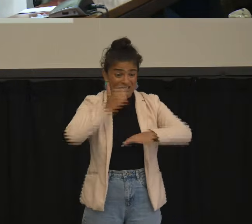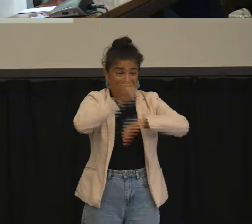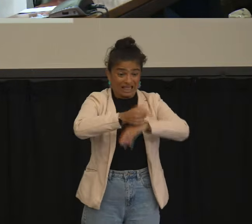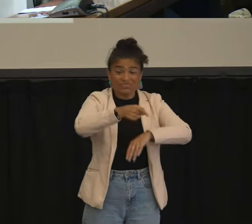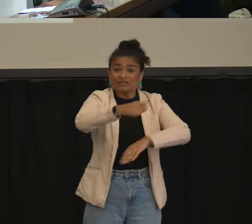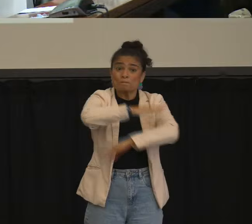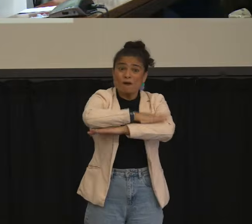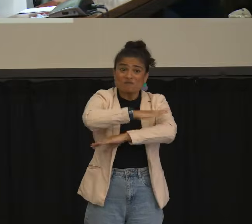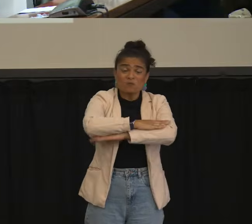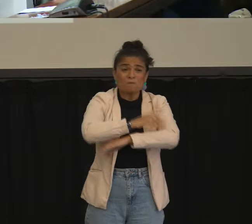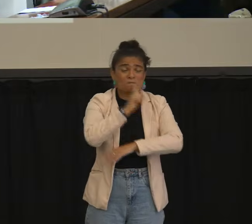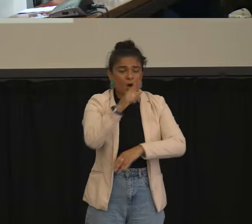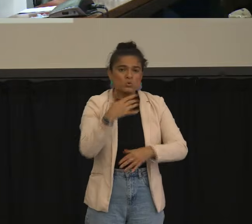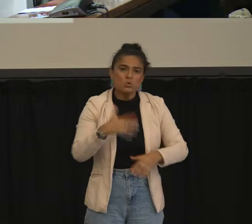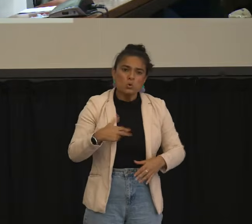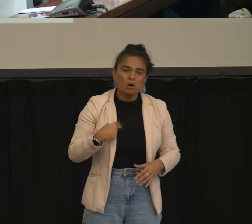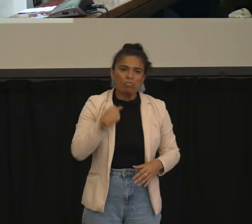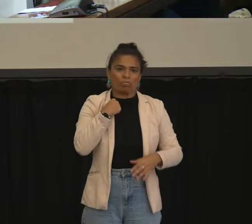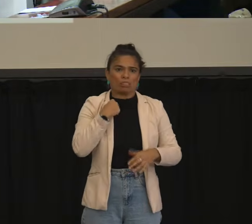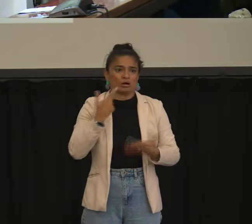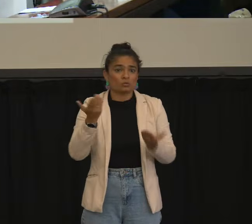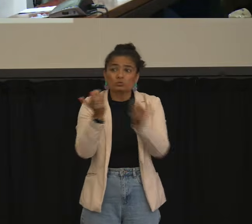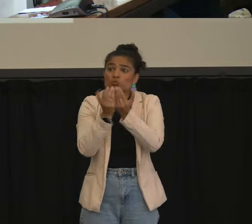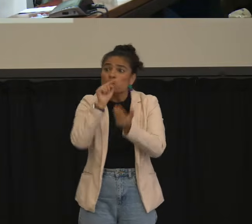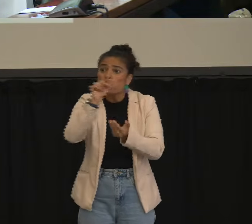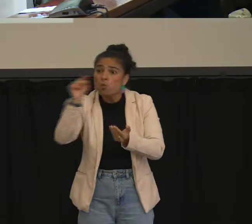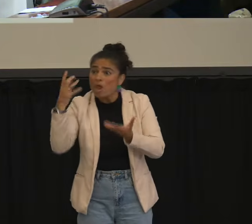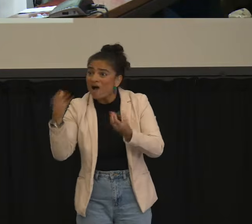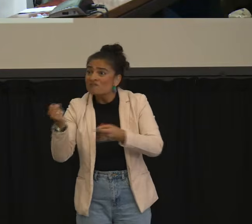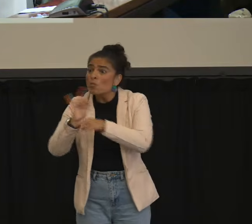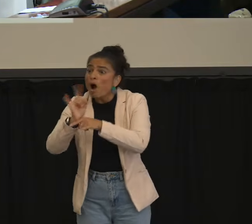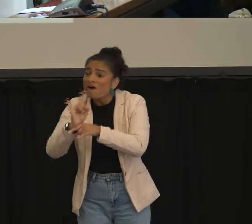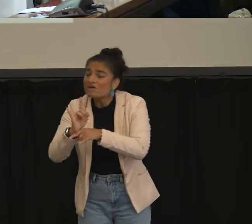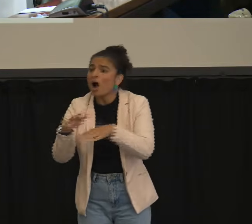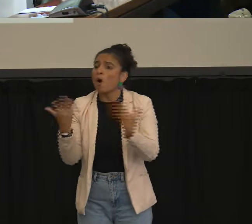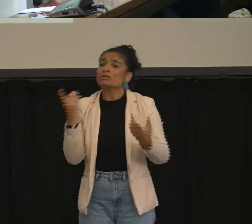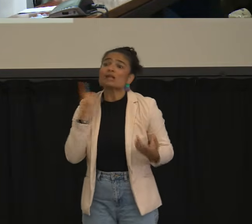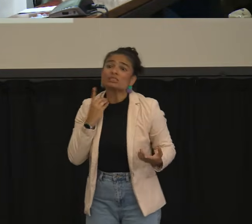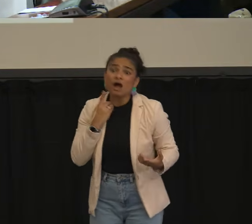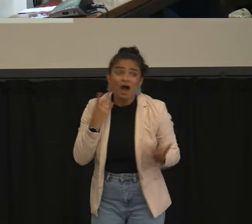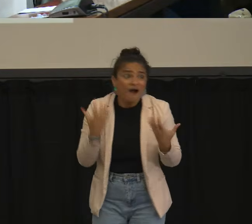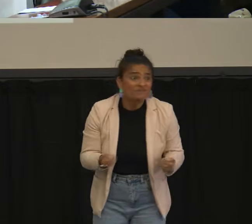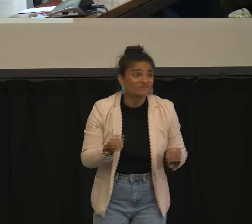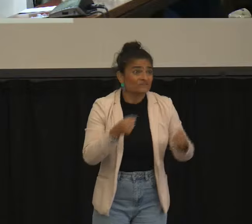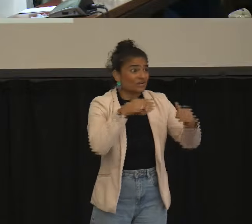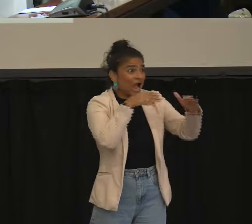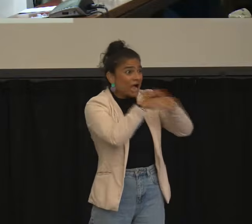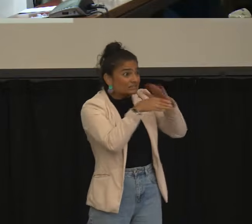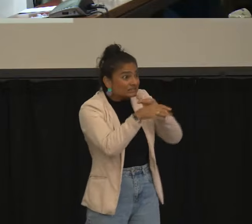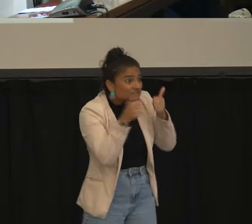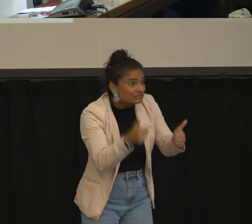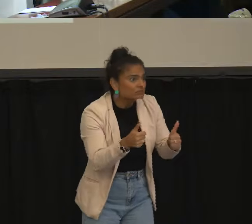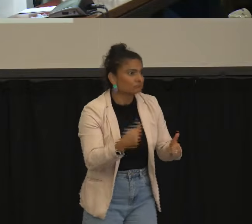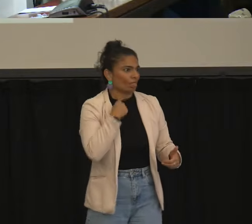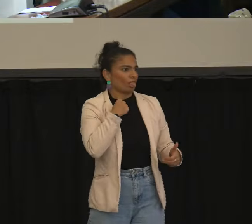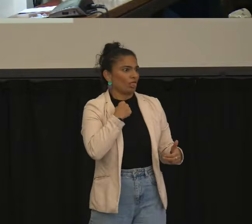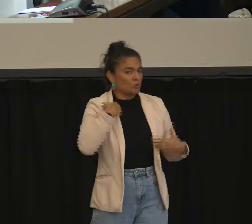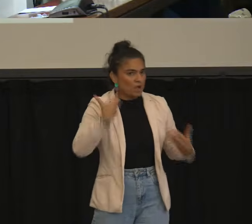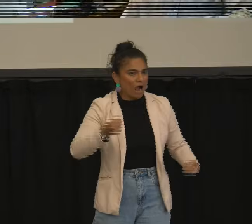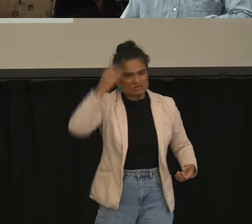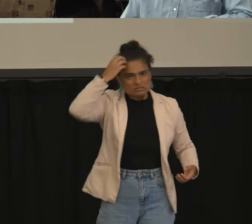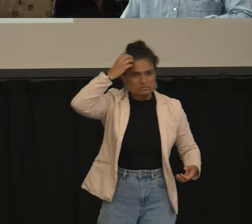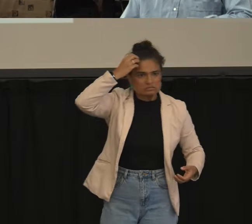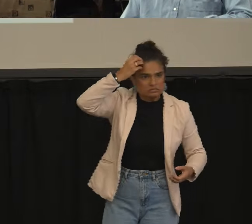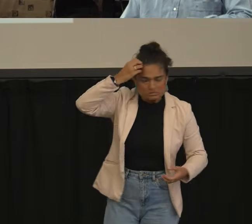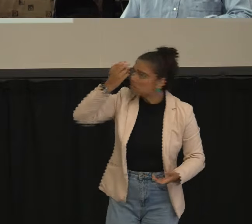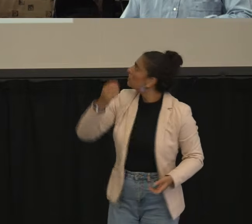I did mention that prior to setting up this platform, we did think about whether the schools would have access to Wi-Fi, if